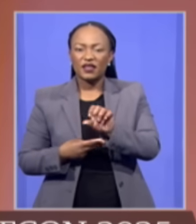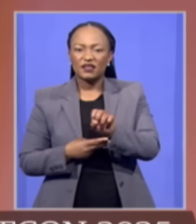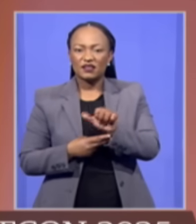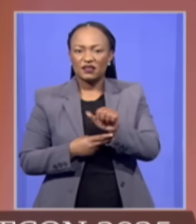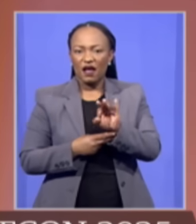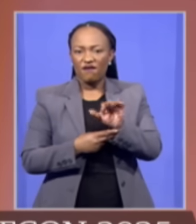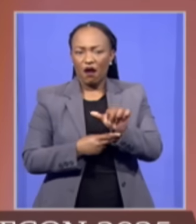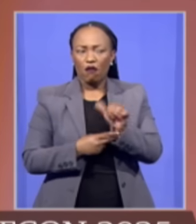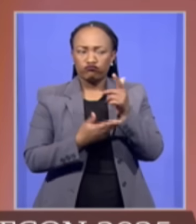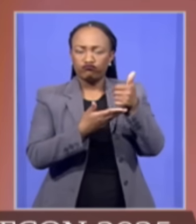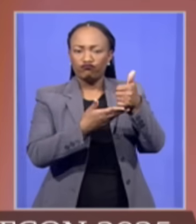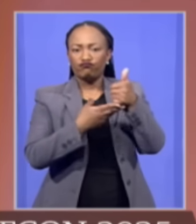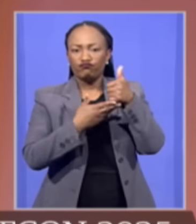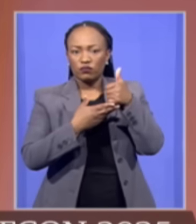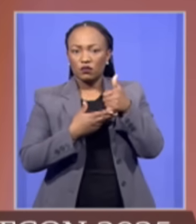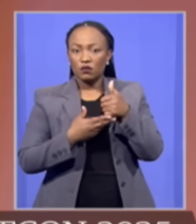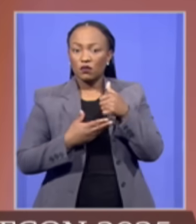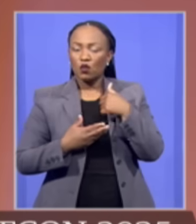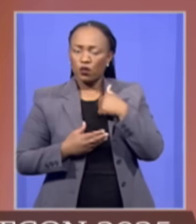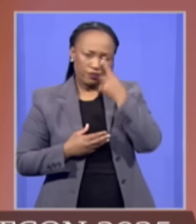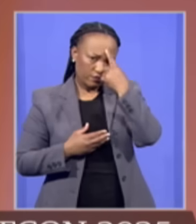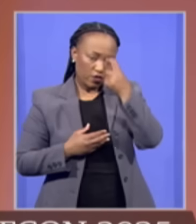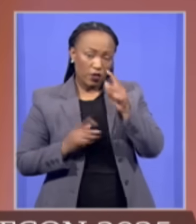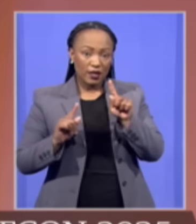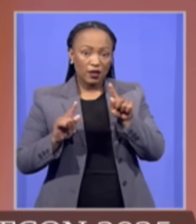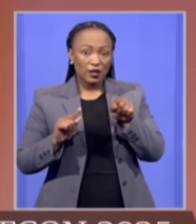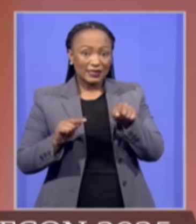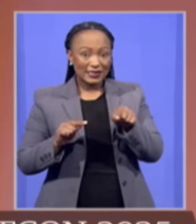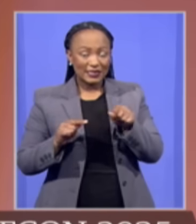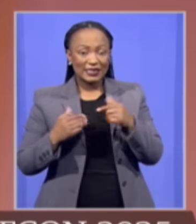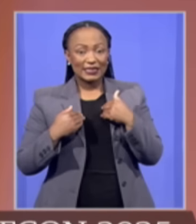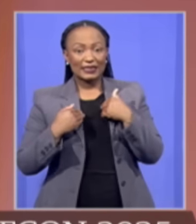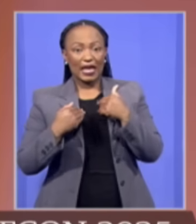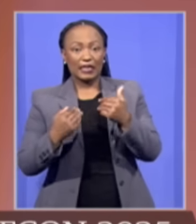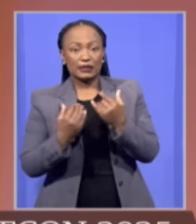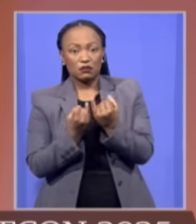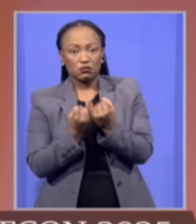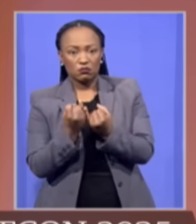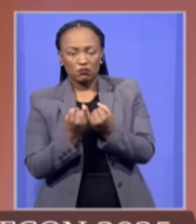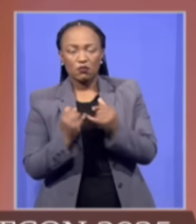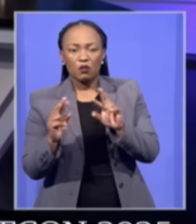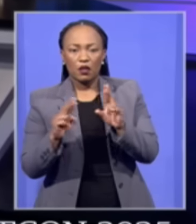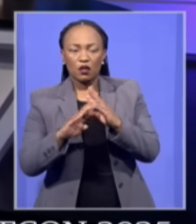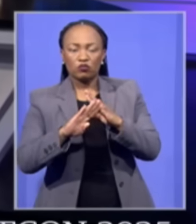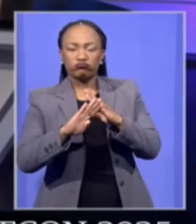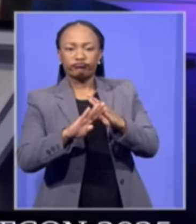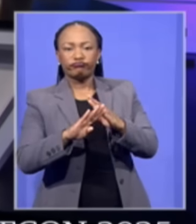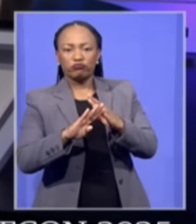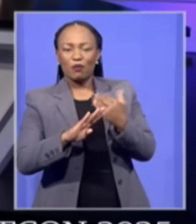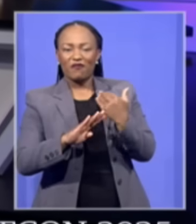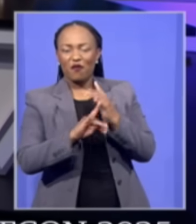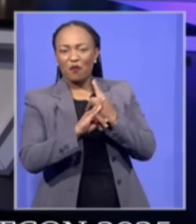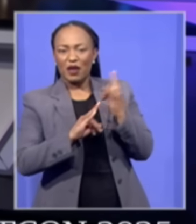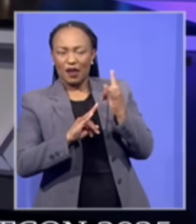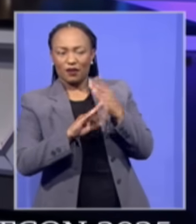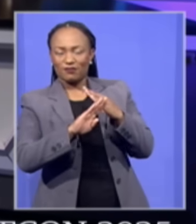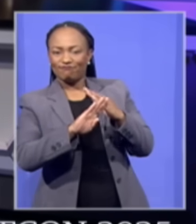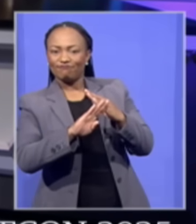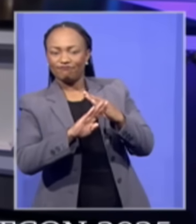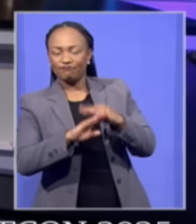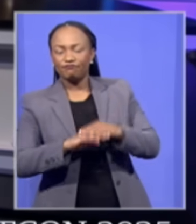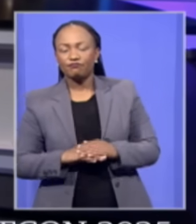re tshepa gore by the time tournament e simolola re tla be re le ready re itukisetsa ho defend the title ya rona. Go ya ka mokgatlo wa